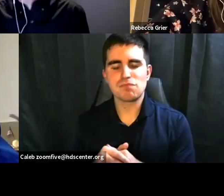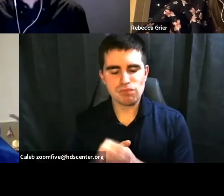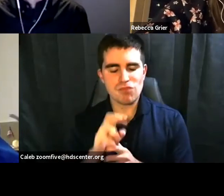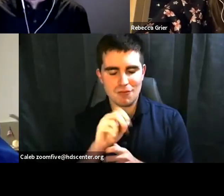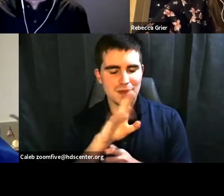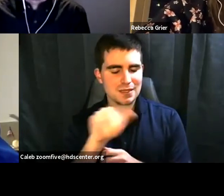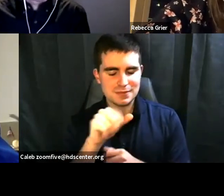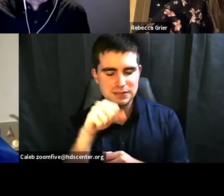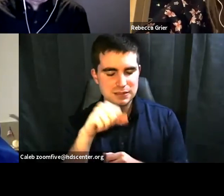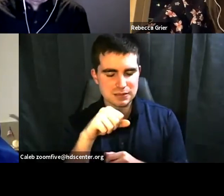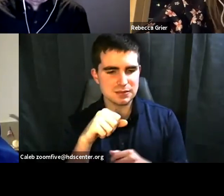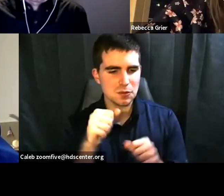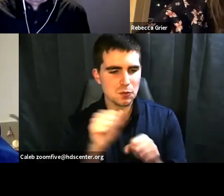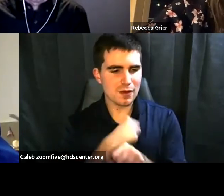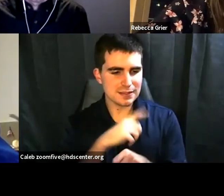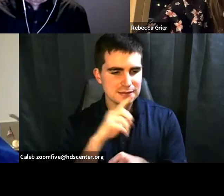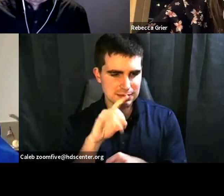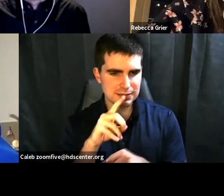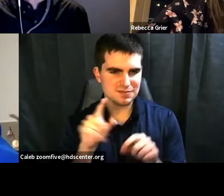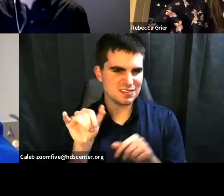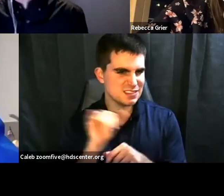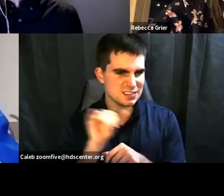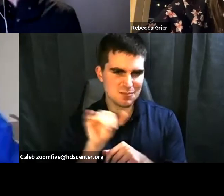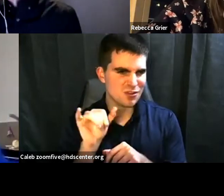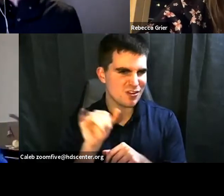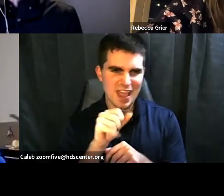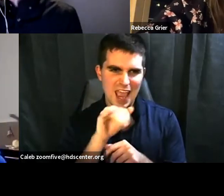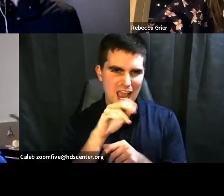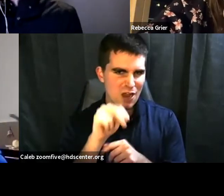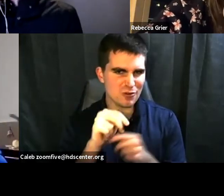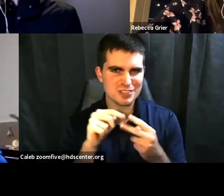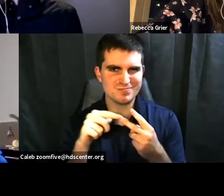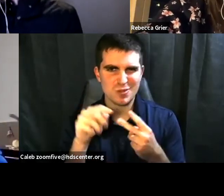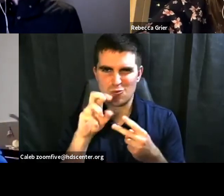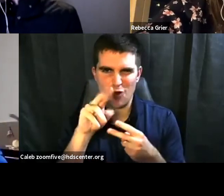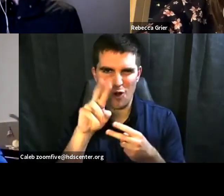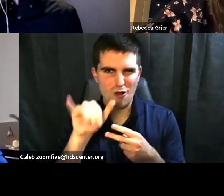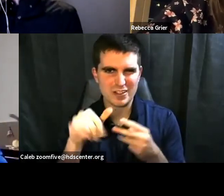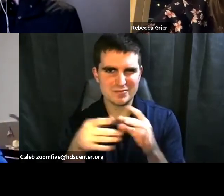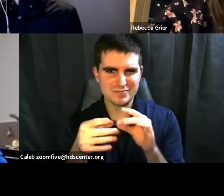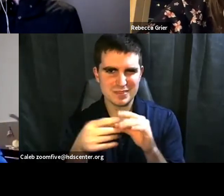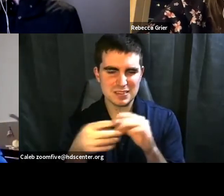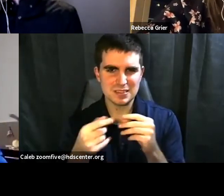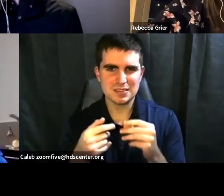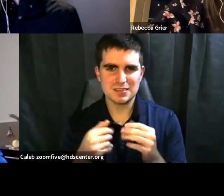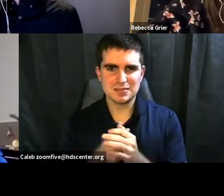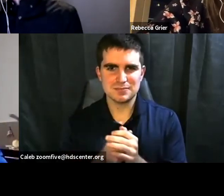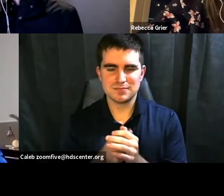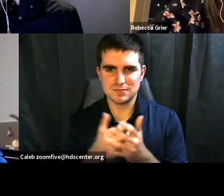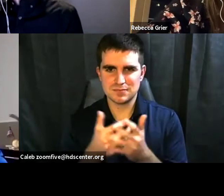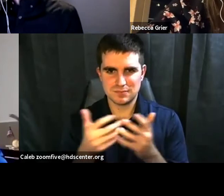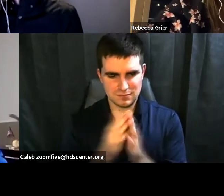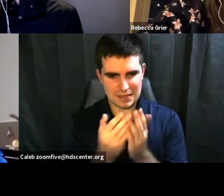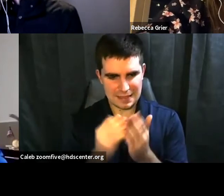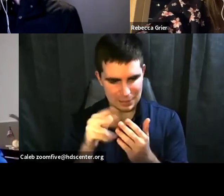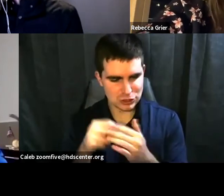did, I similar to what Aaron and Rory have said, is that there's pulled literature and what is being